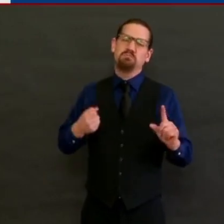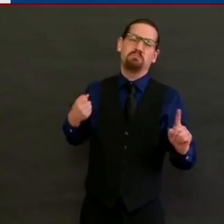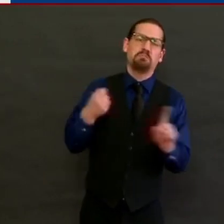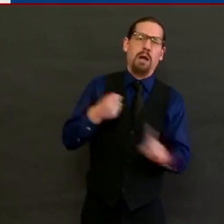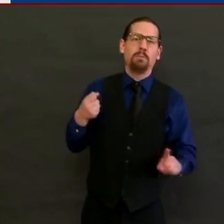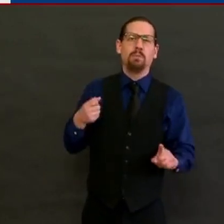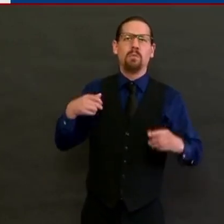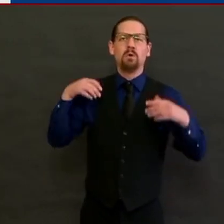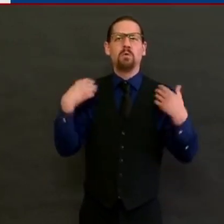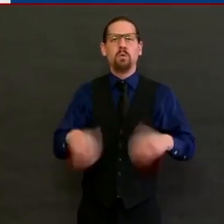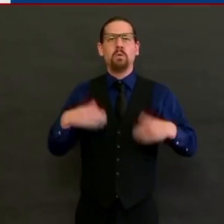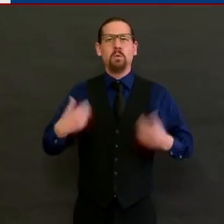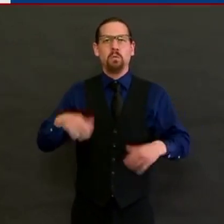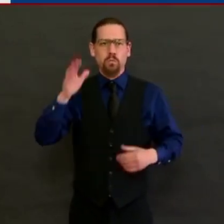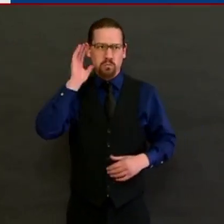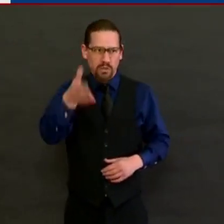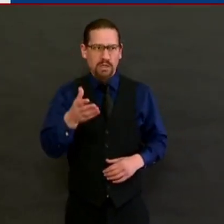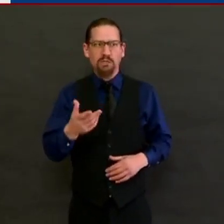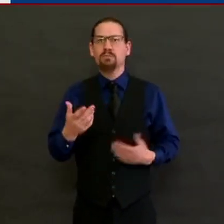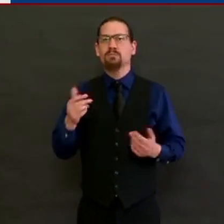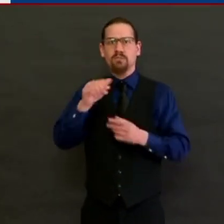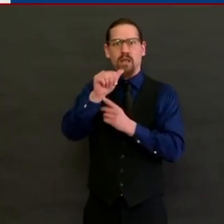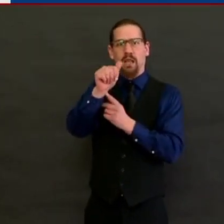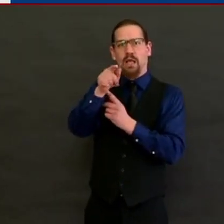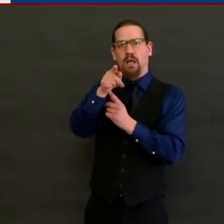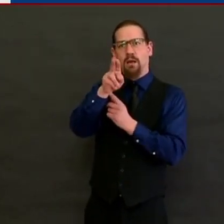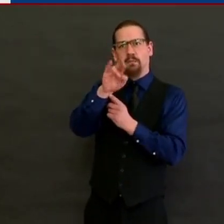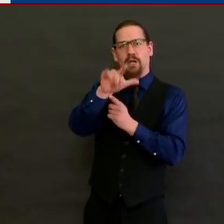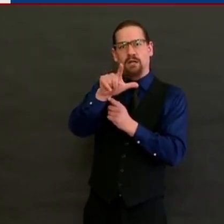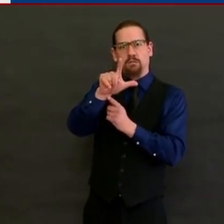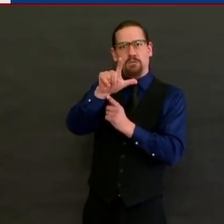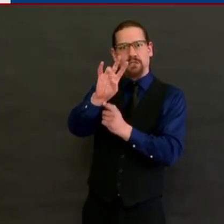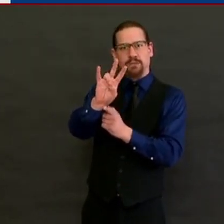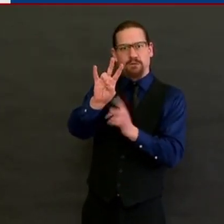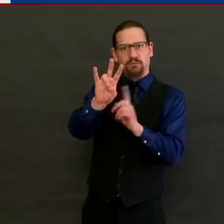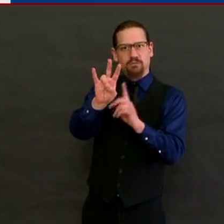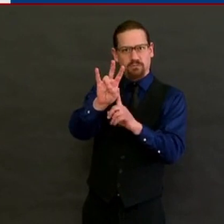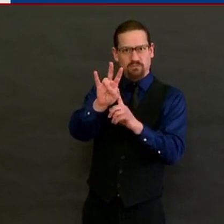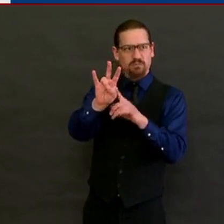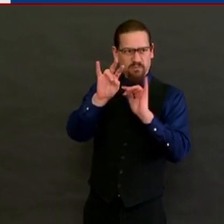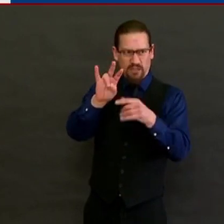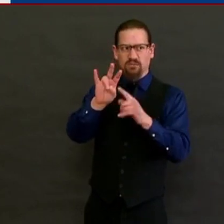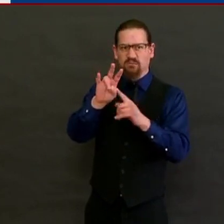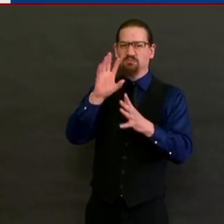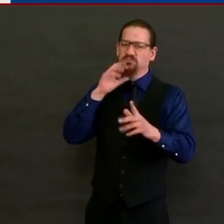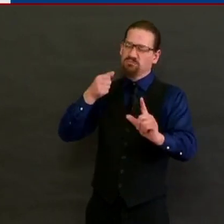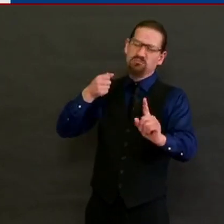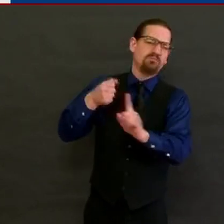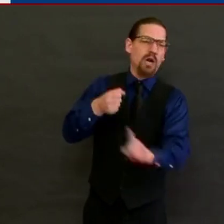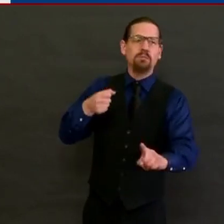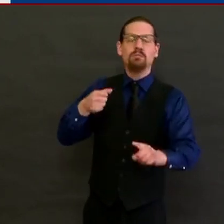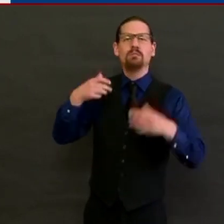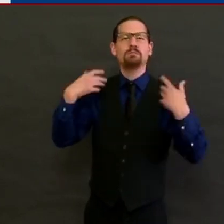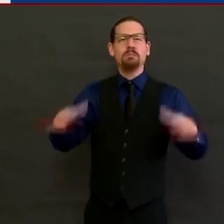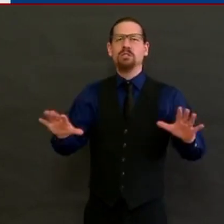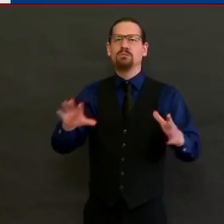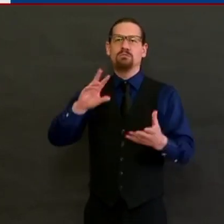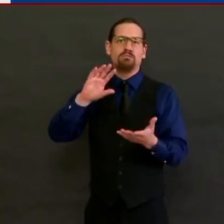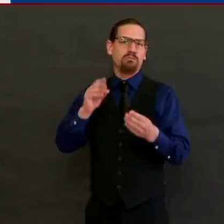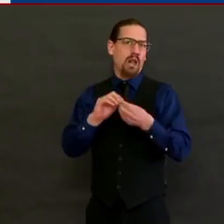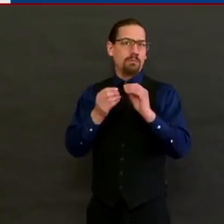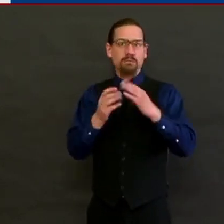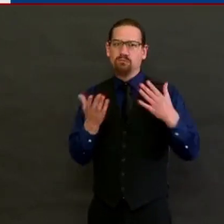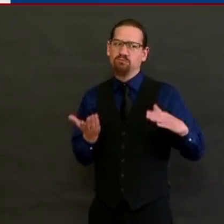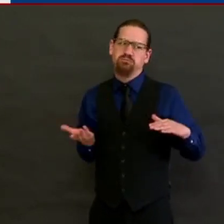peak is much higher. In that scenario, in the red line that you're seeing, we'll need closer to 4,300 hospital beds.